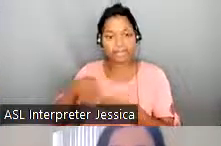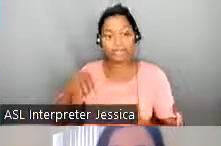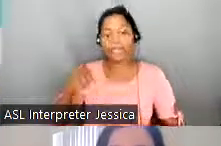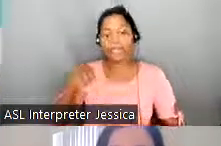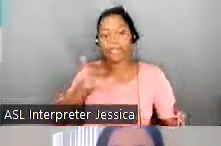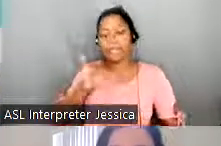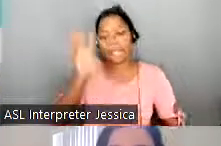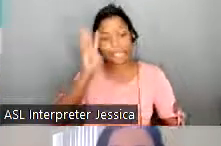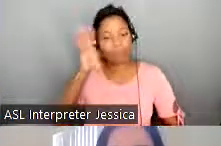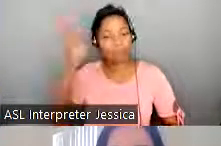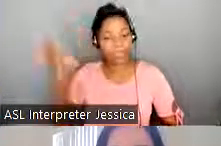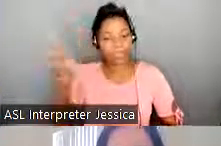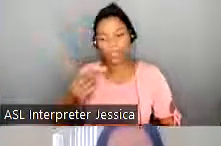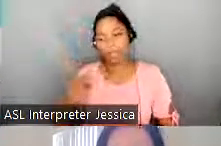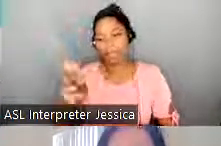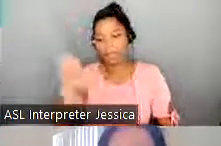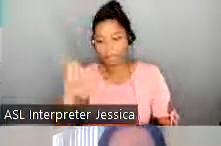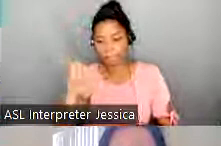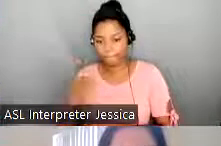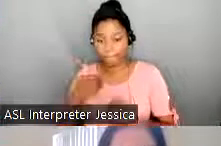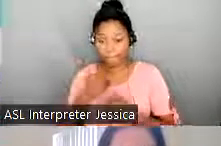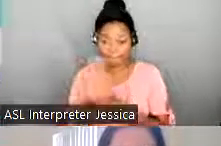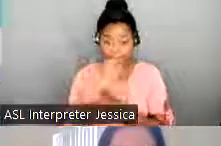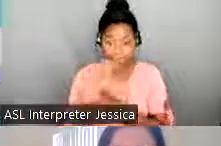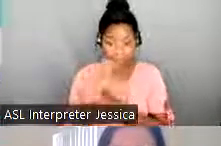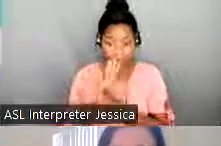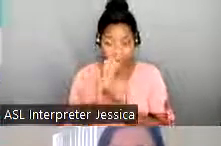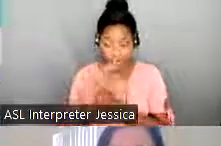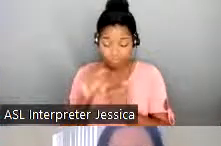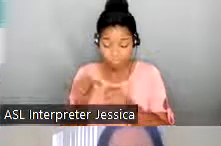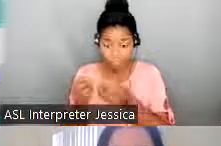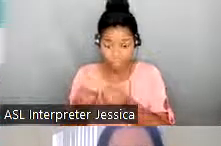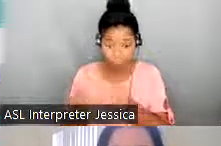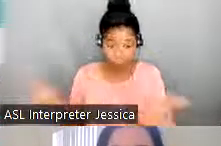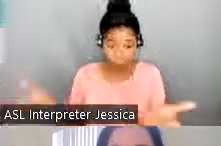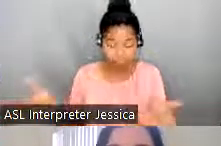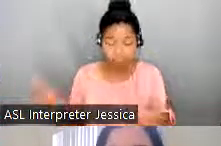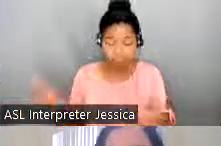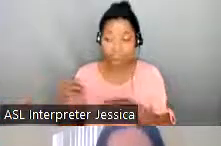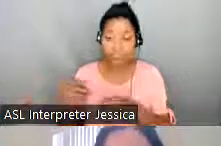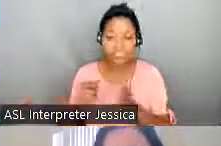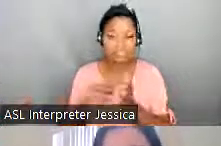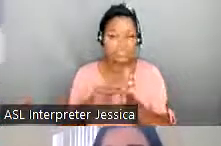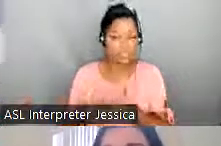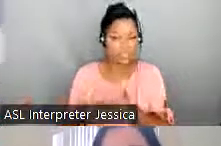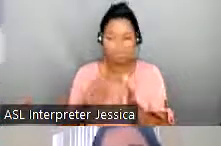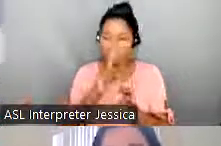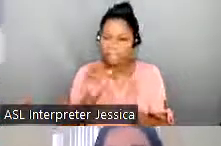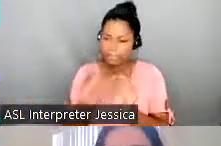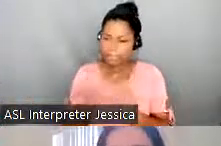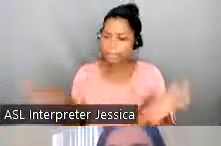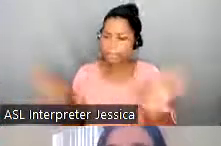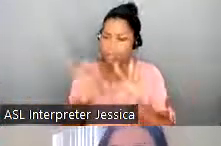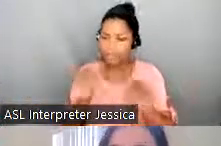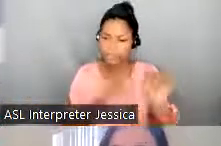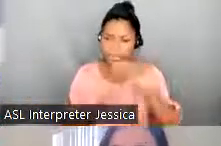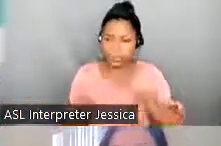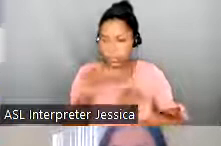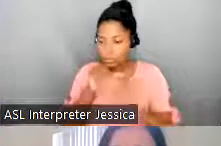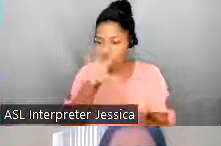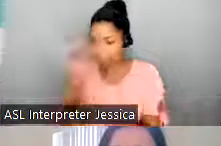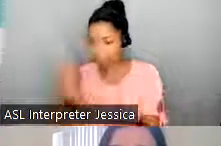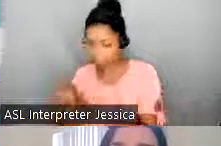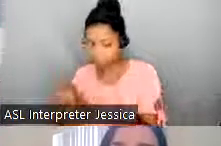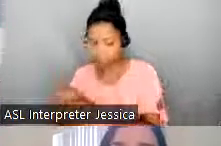that you can use to further spread awareness about the importance of social engagement. And they also offer ideas for potential